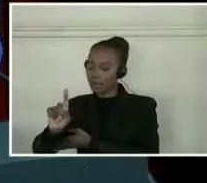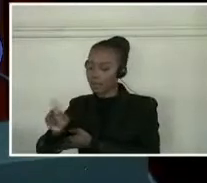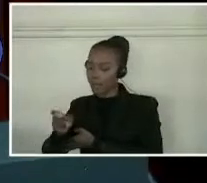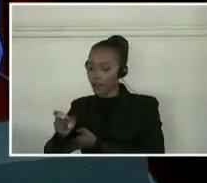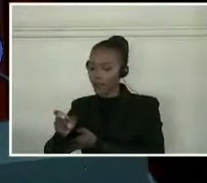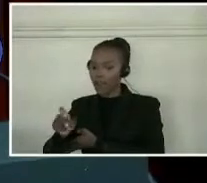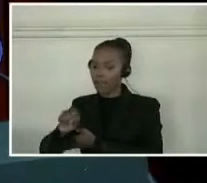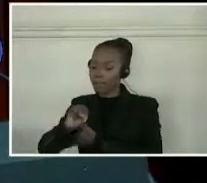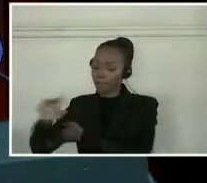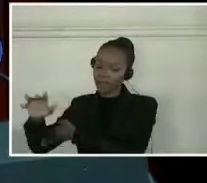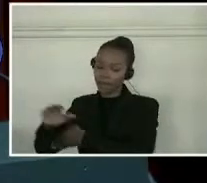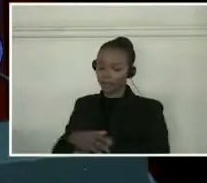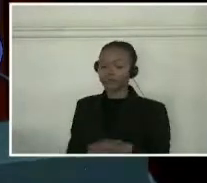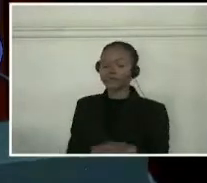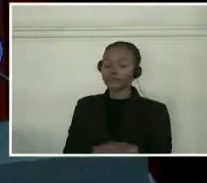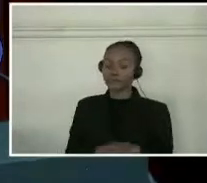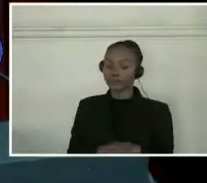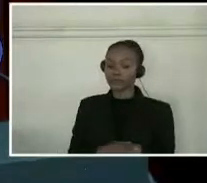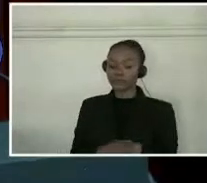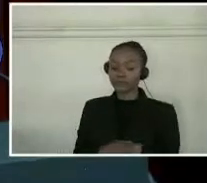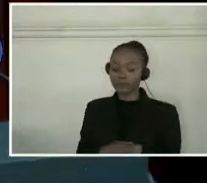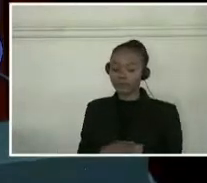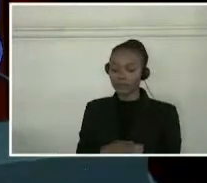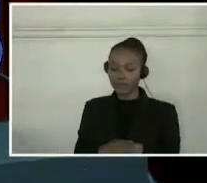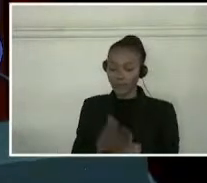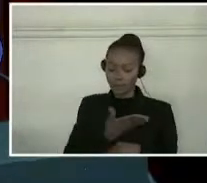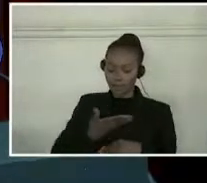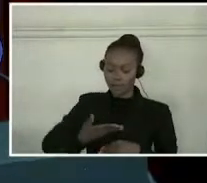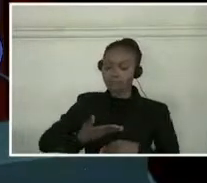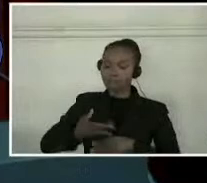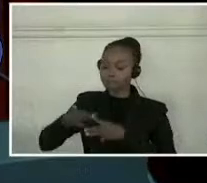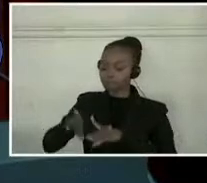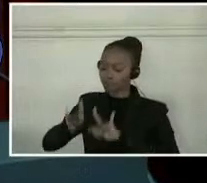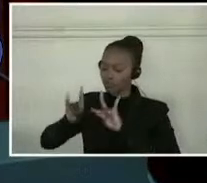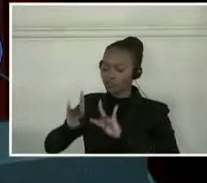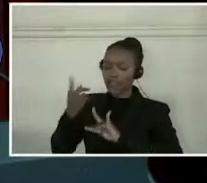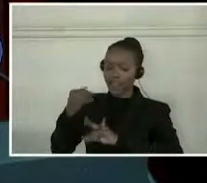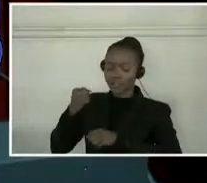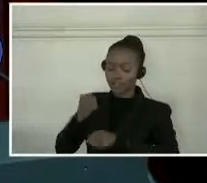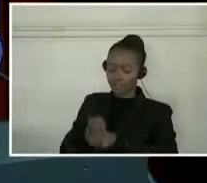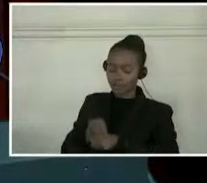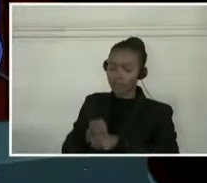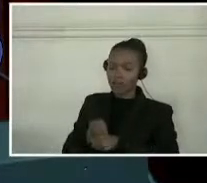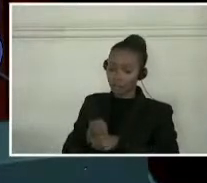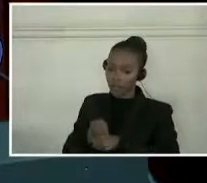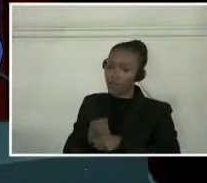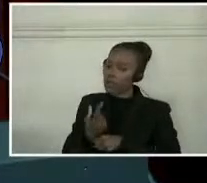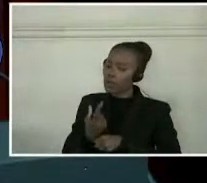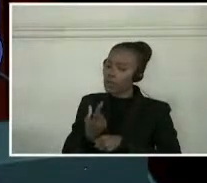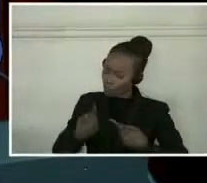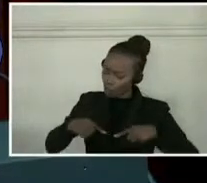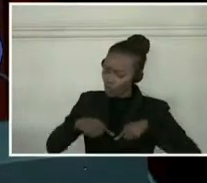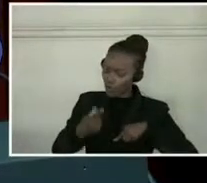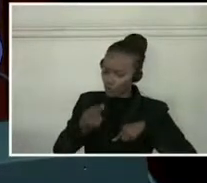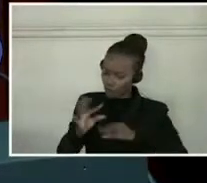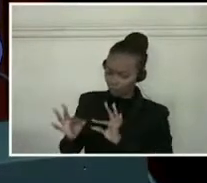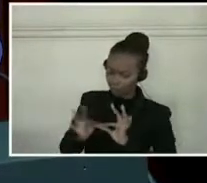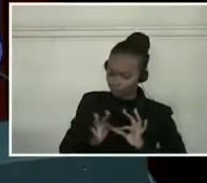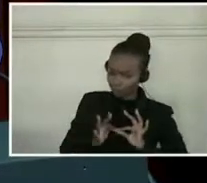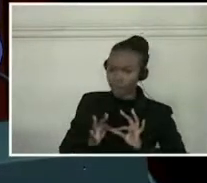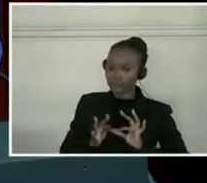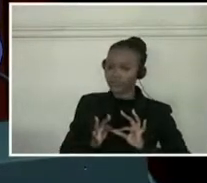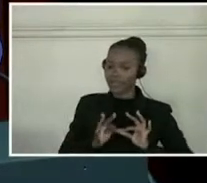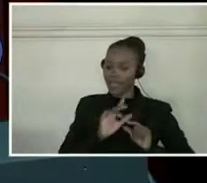madam chai person last year we made a commitment to extend our libraries to um zombie municipality